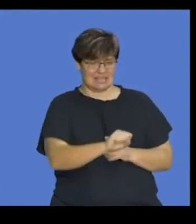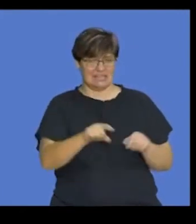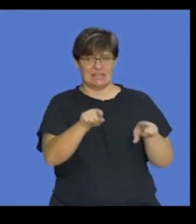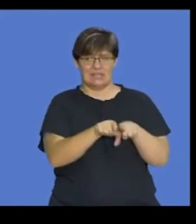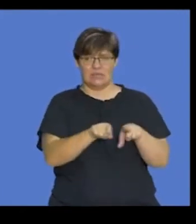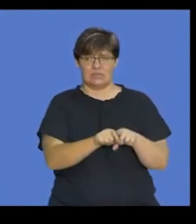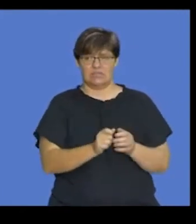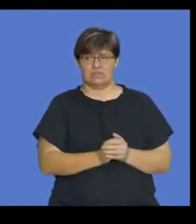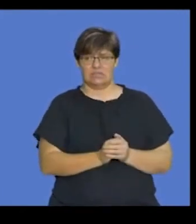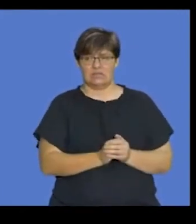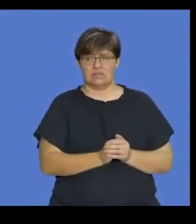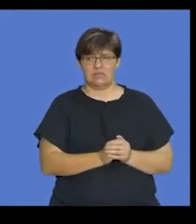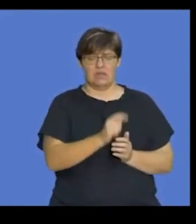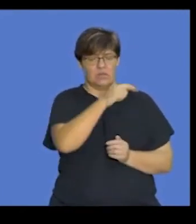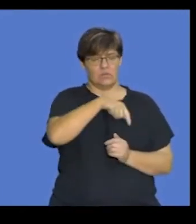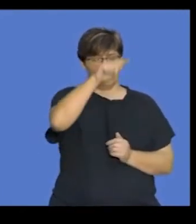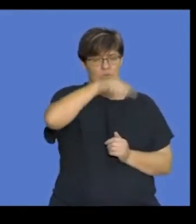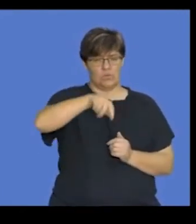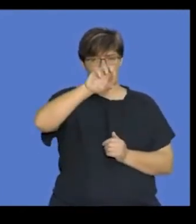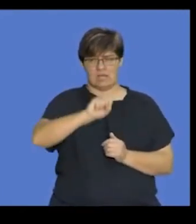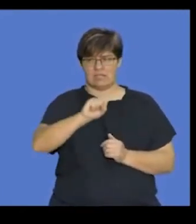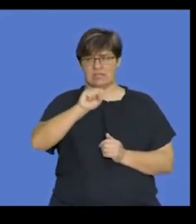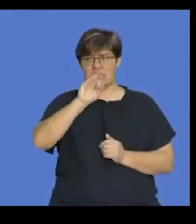this way around.